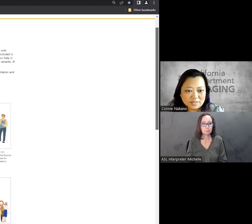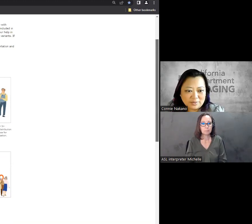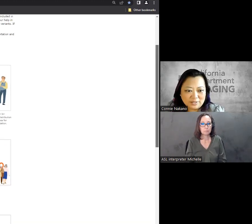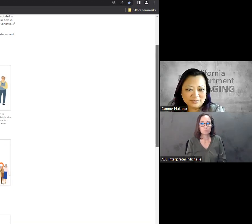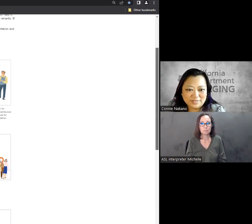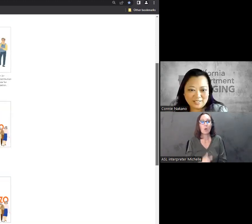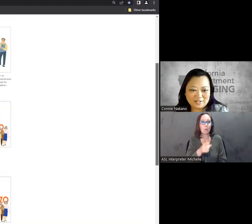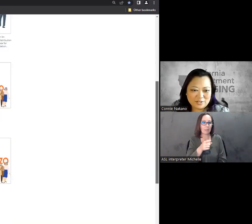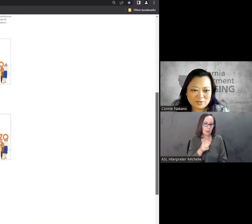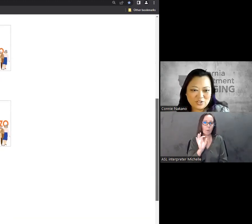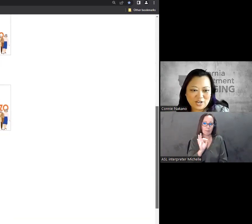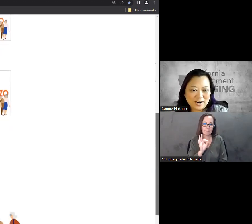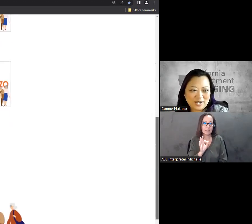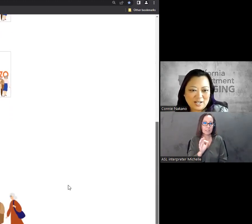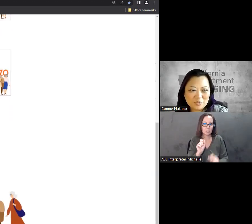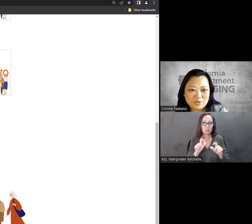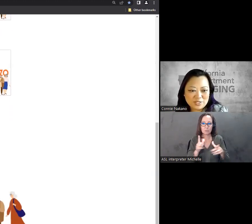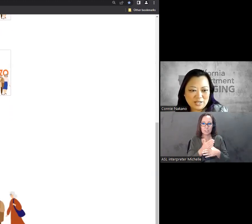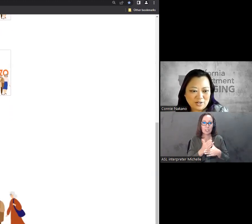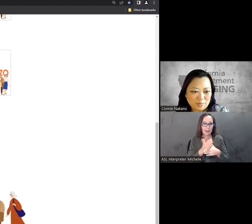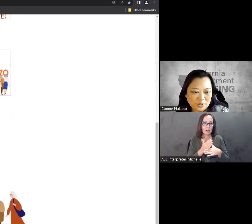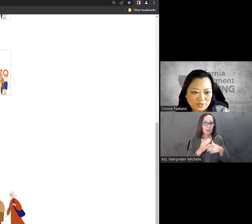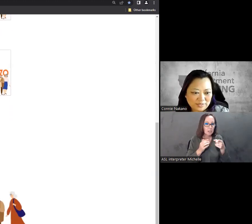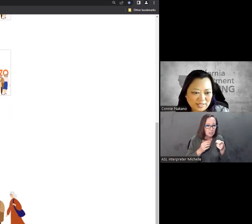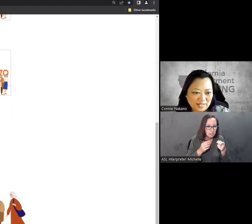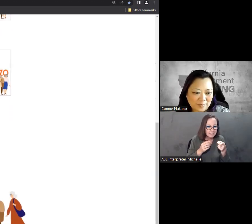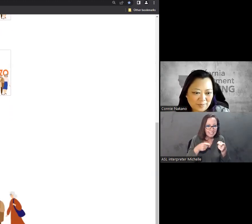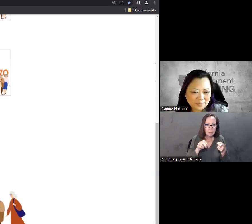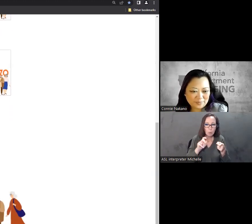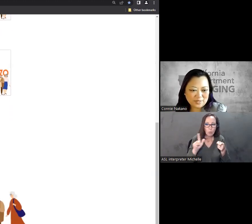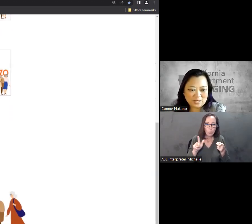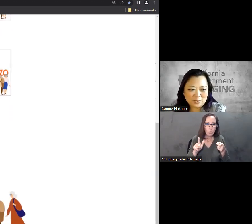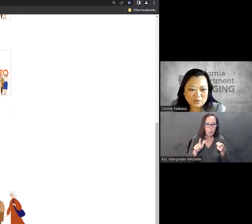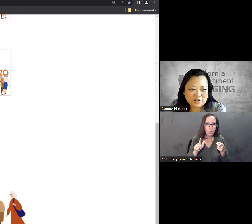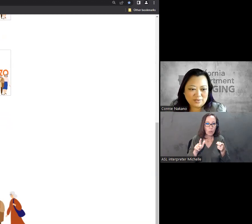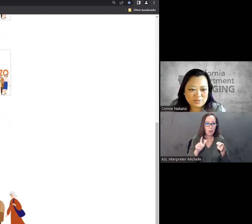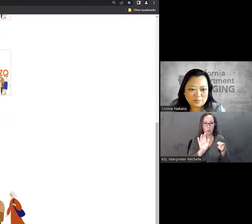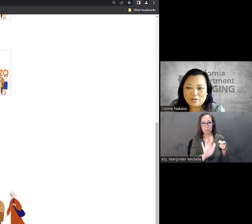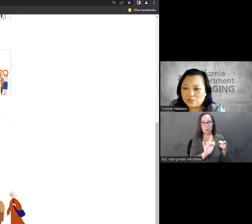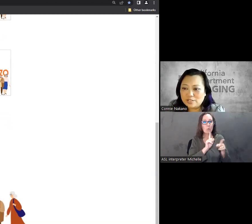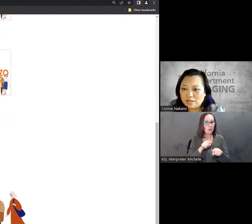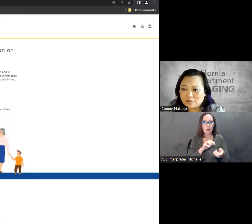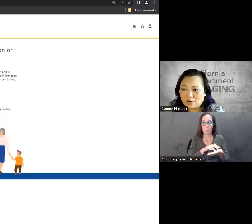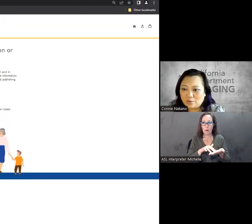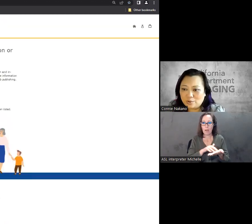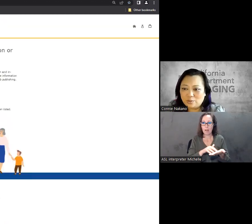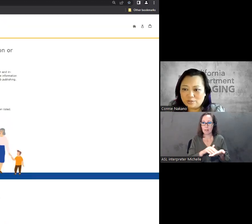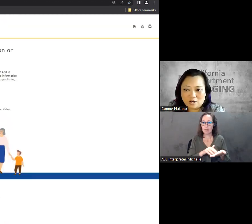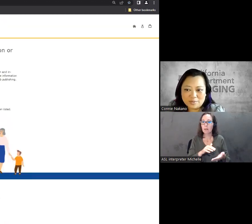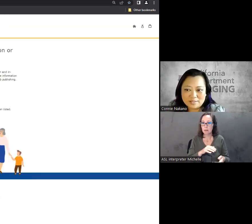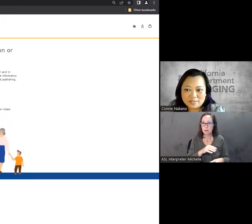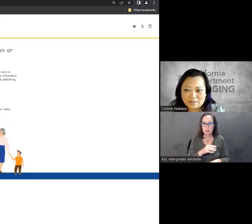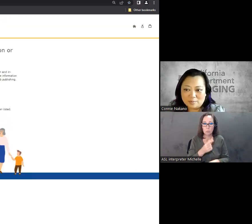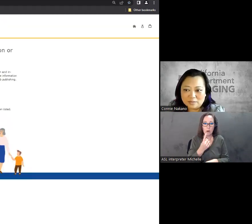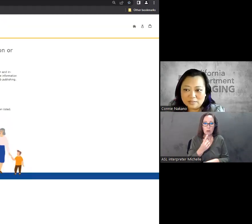Oops, there we go. There's a screen share. So you'll see here on the portal, you can order there. There's a Braille version. So there